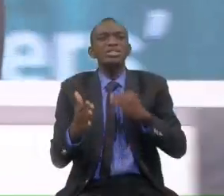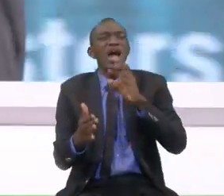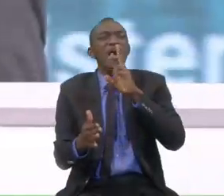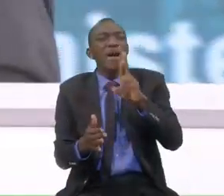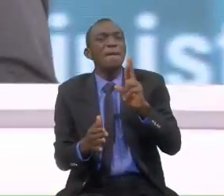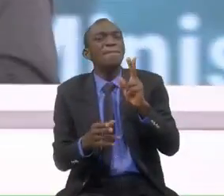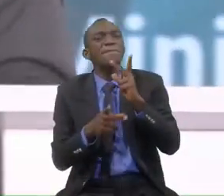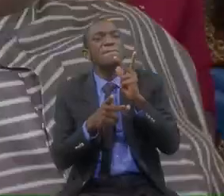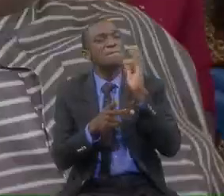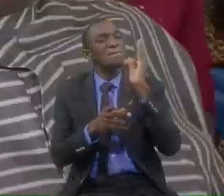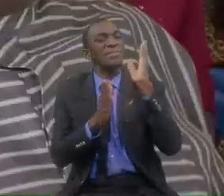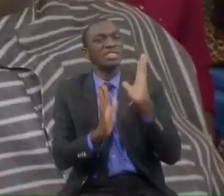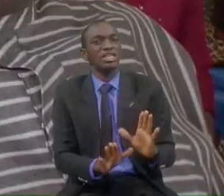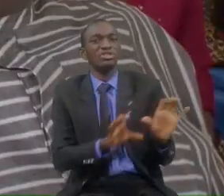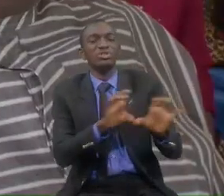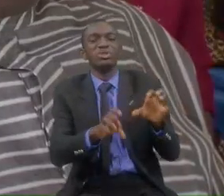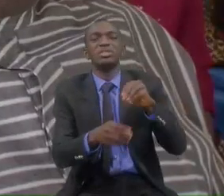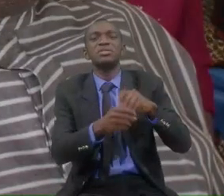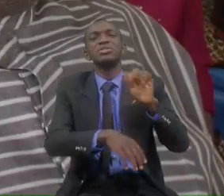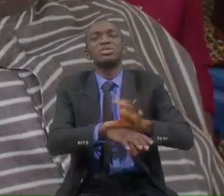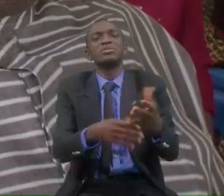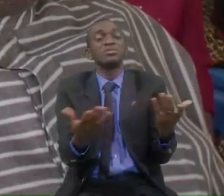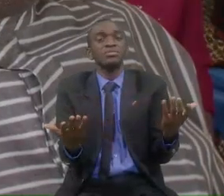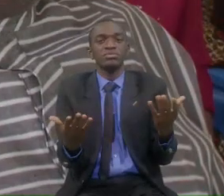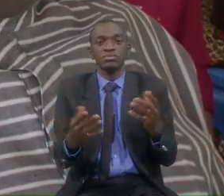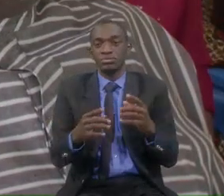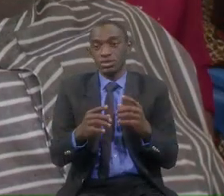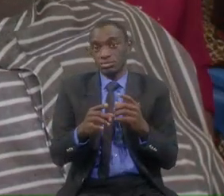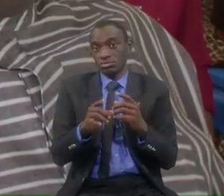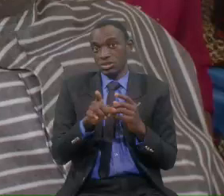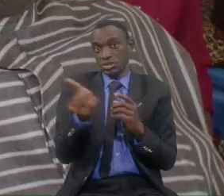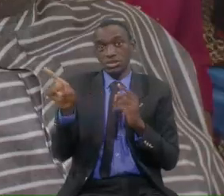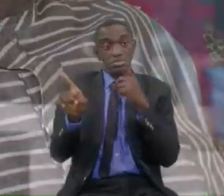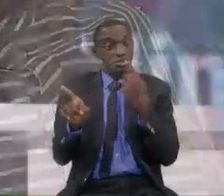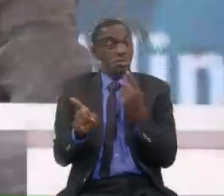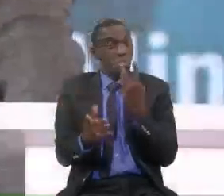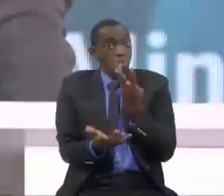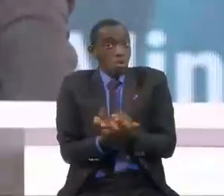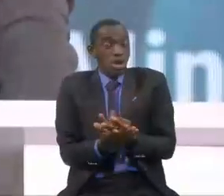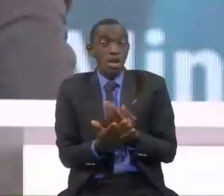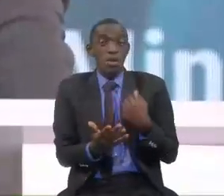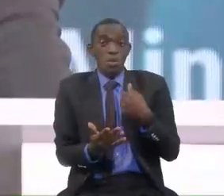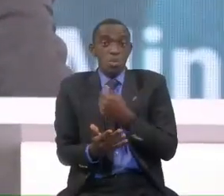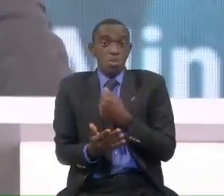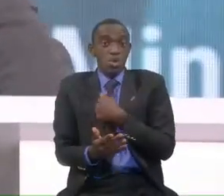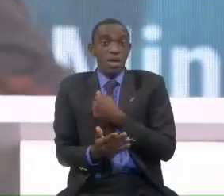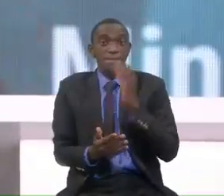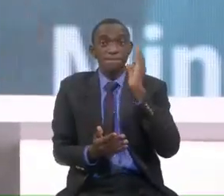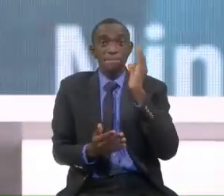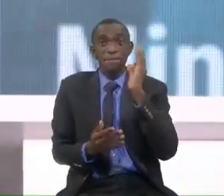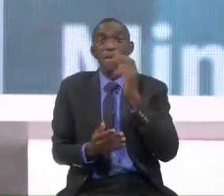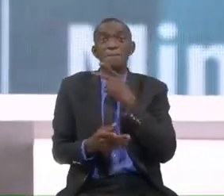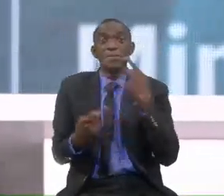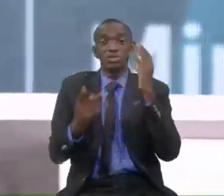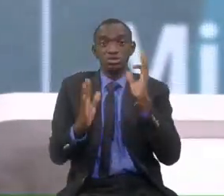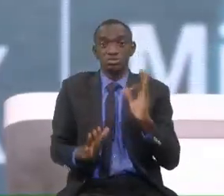Well, we pastors, we claim we have the Holy Ghost. But the Holy Ghost we have,